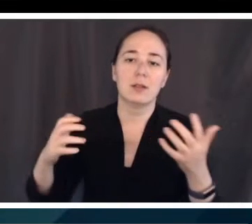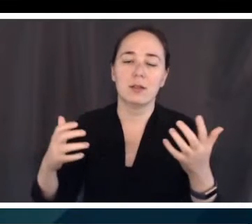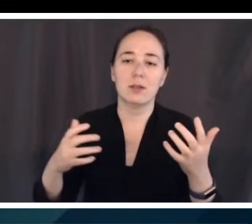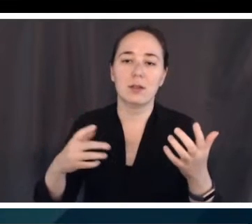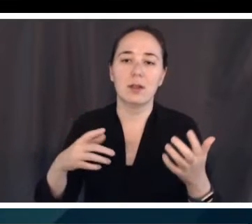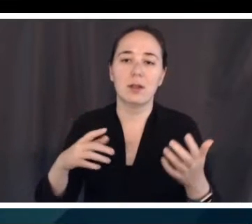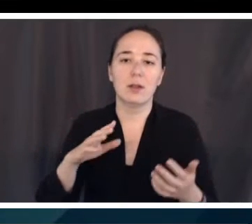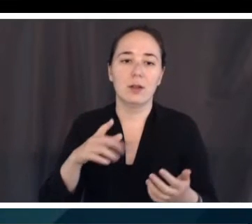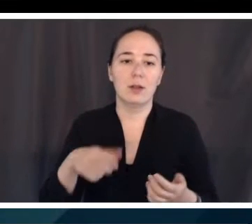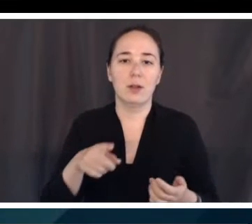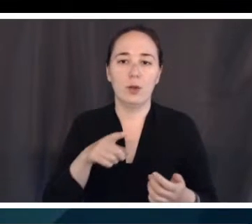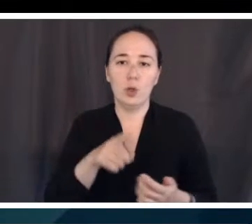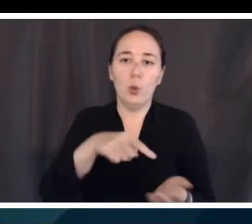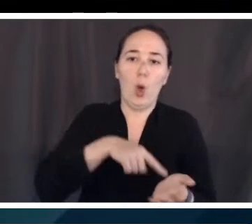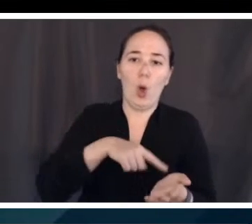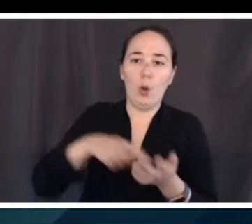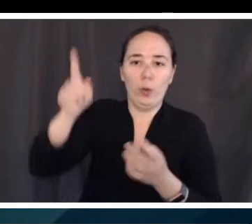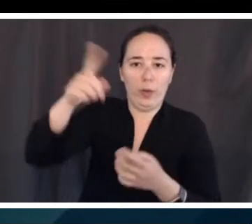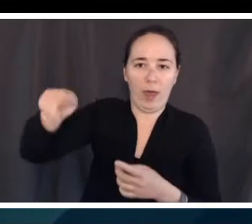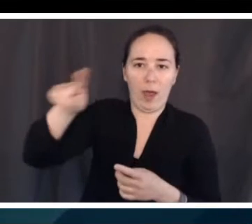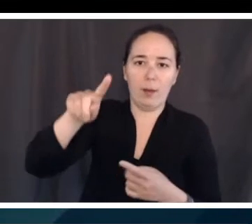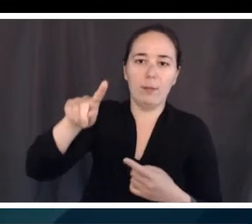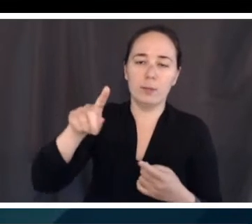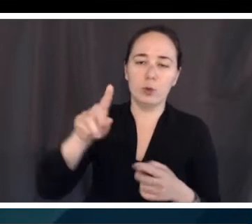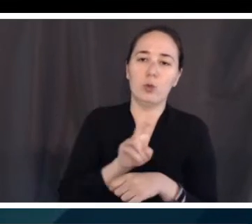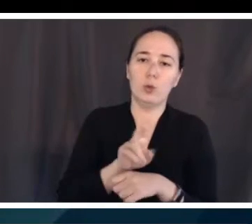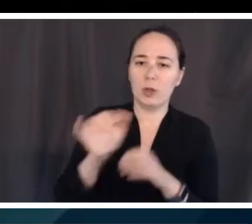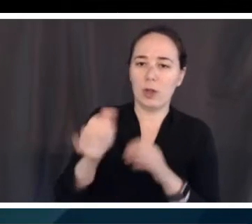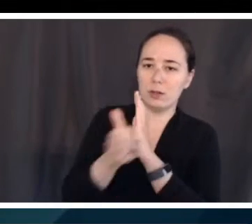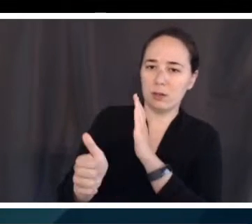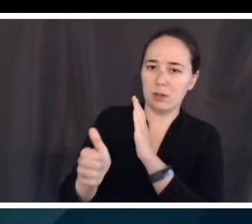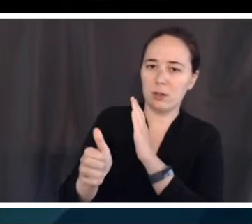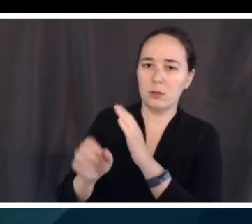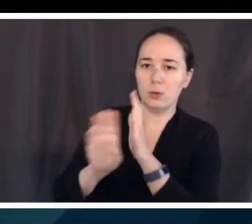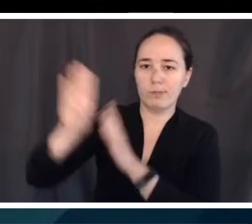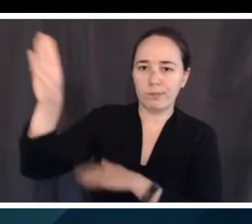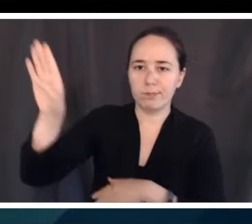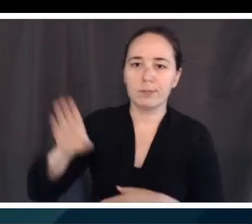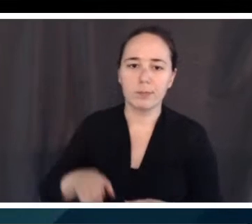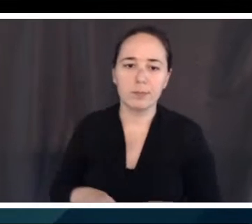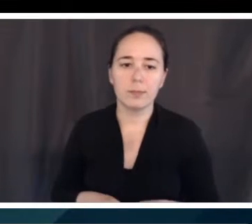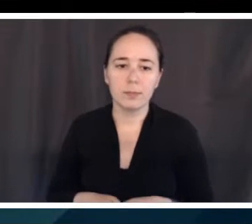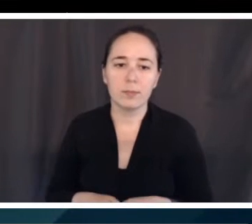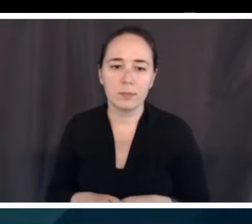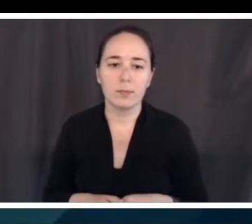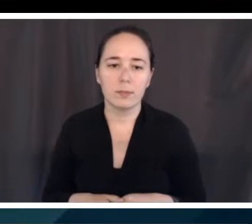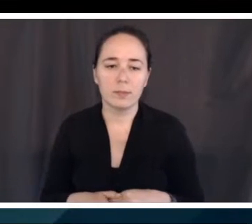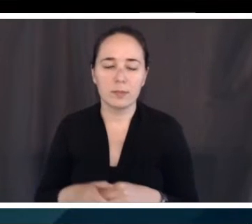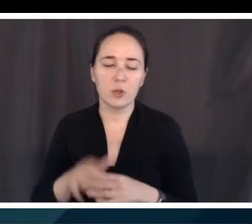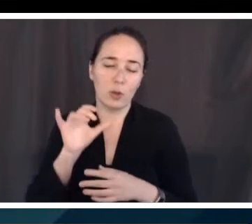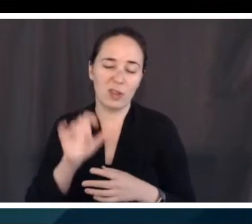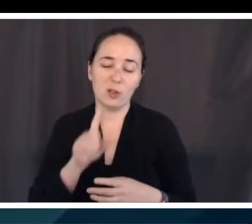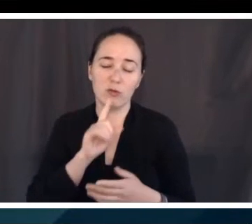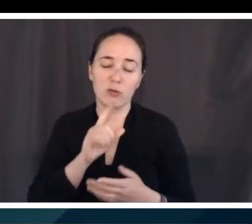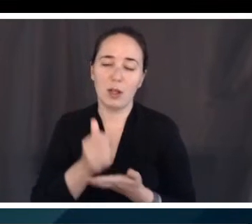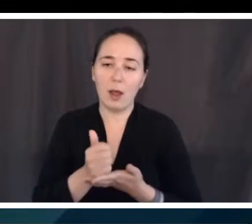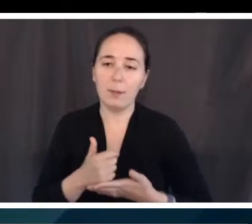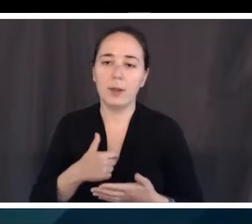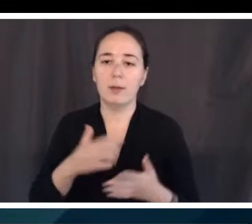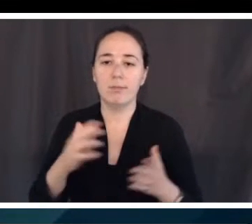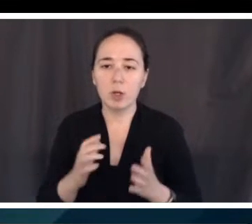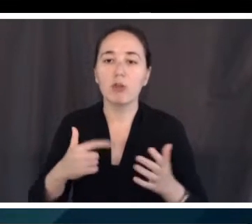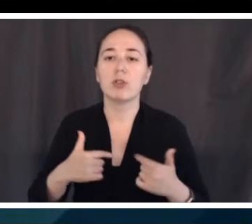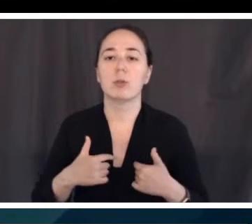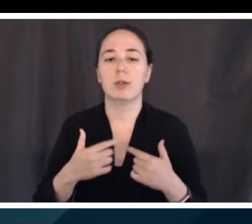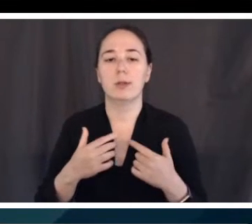that thing to be the best you could be at it. And I really believe that. And it's pushed me through so many things